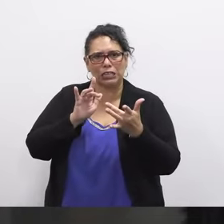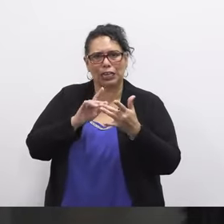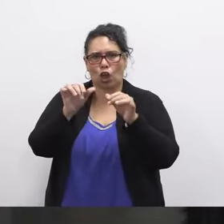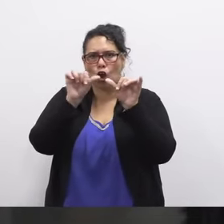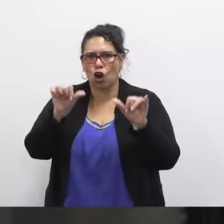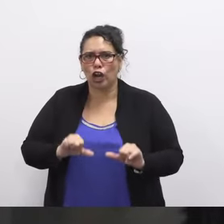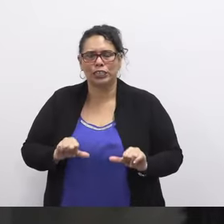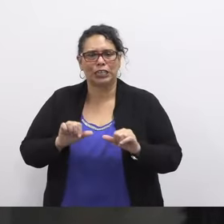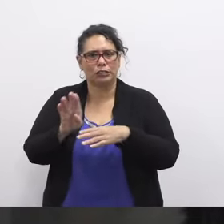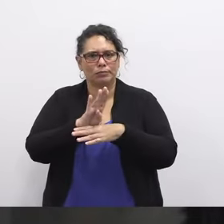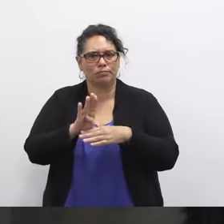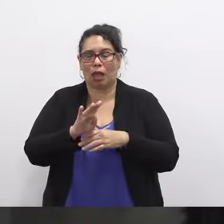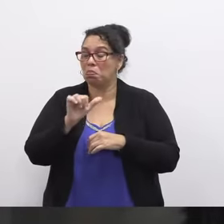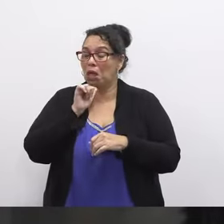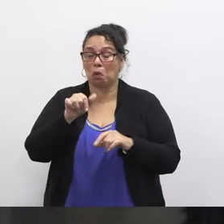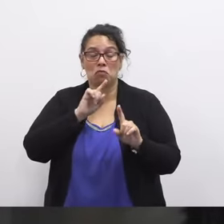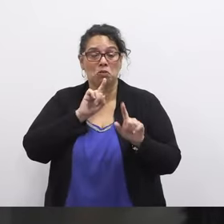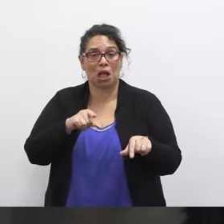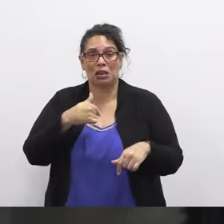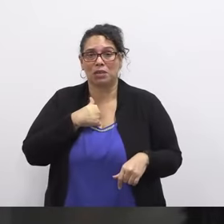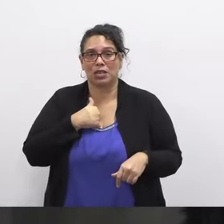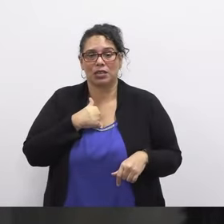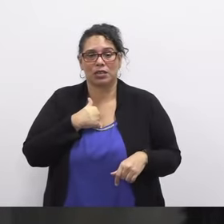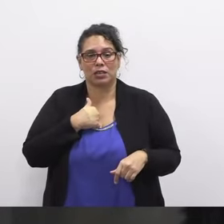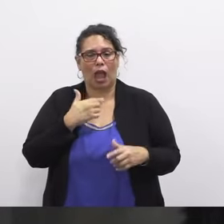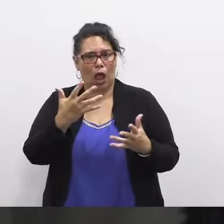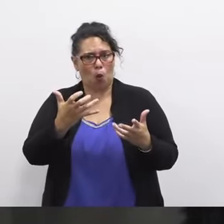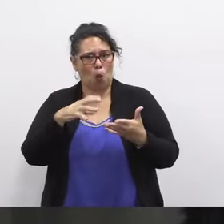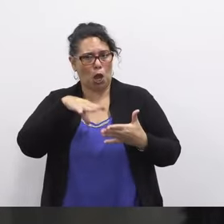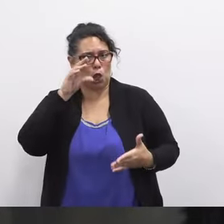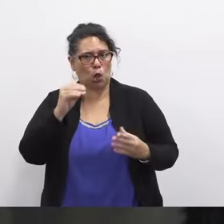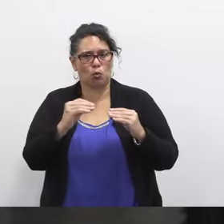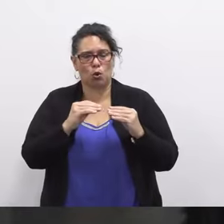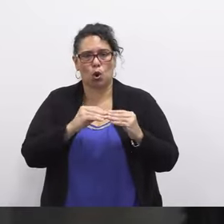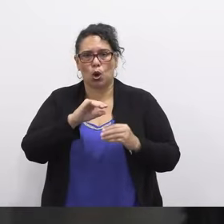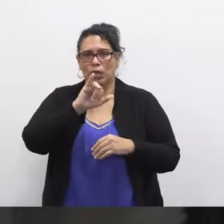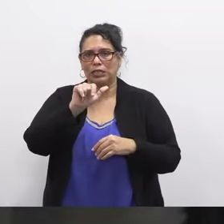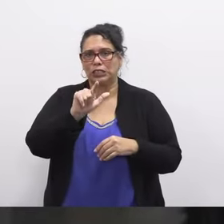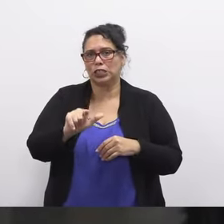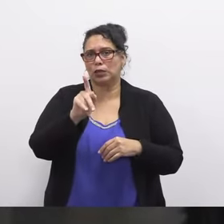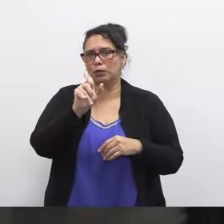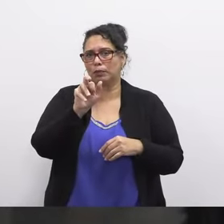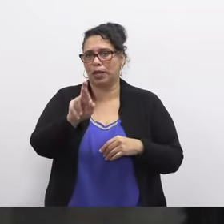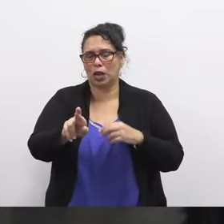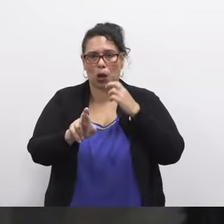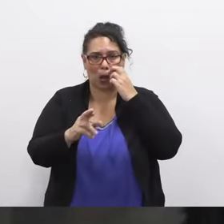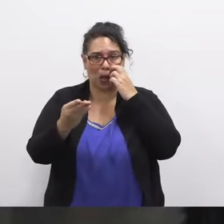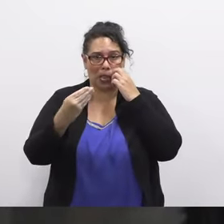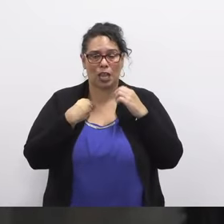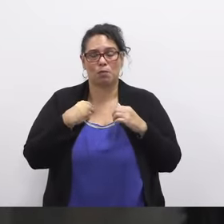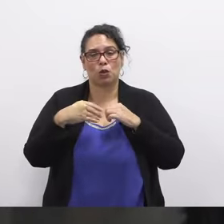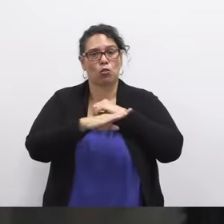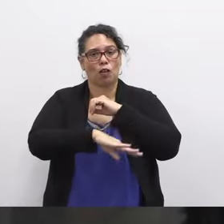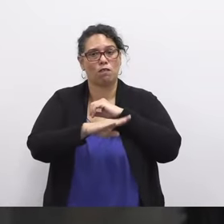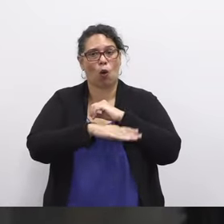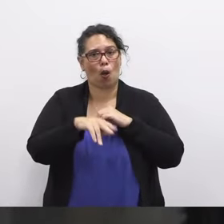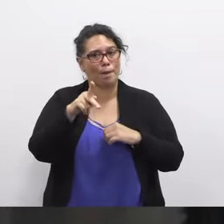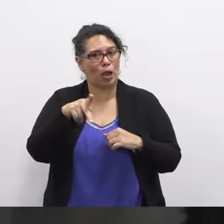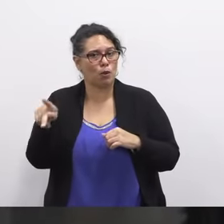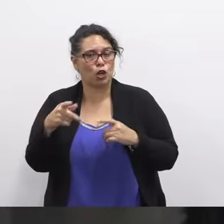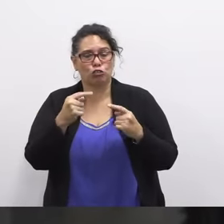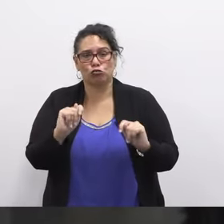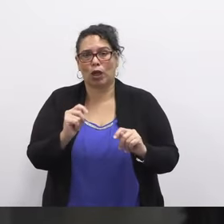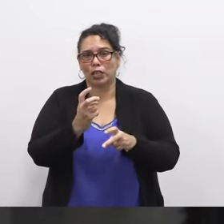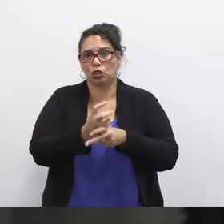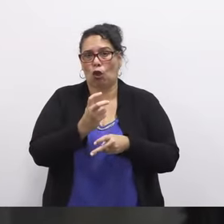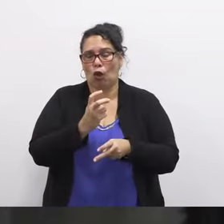but they won't reply to me. This made me want to learn more. Jill Baker supplied me with a fall PowerPoint. It tries very hard